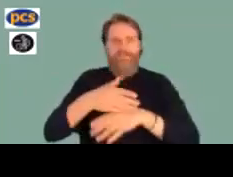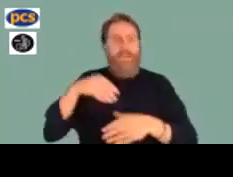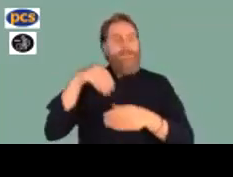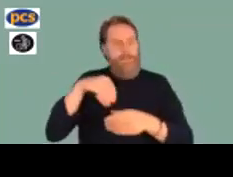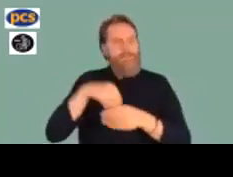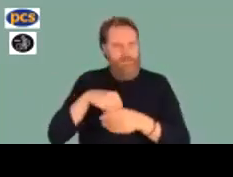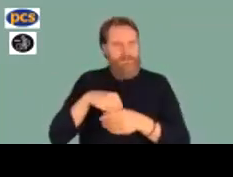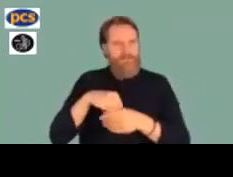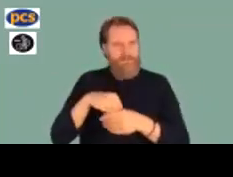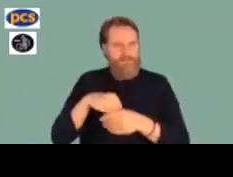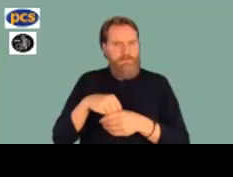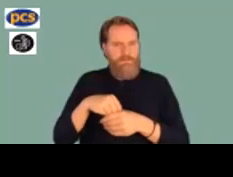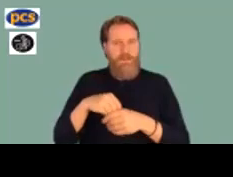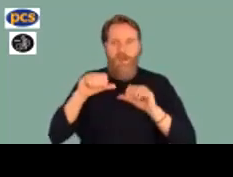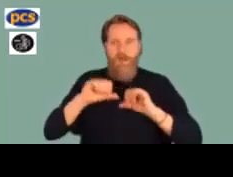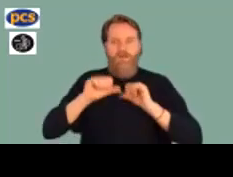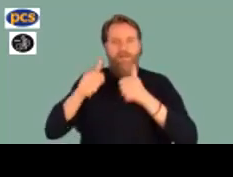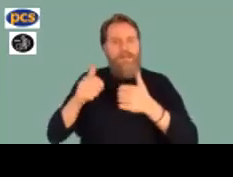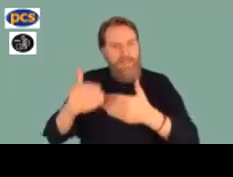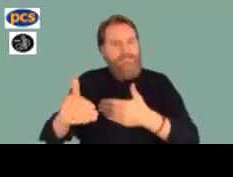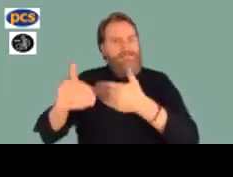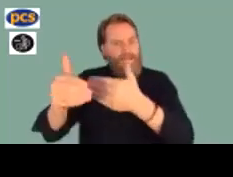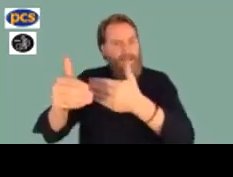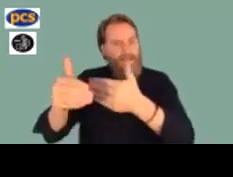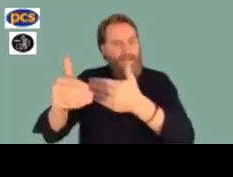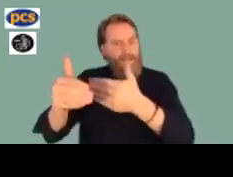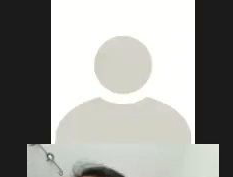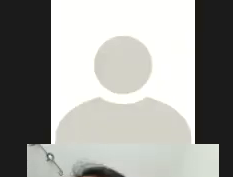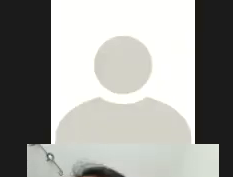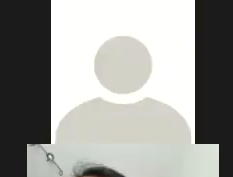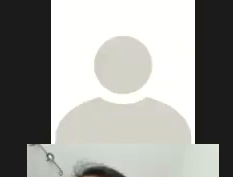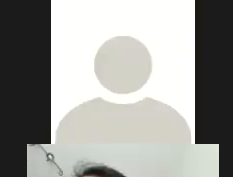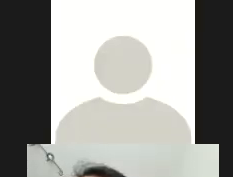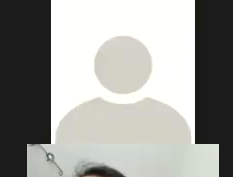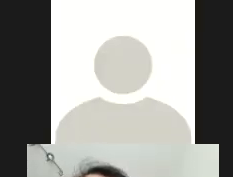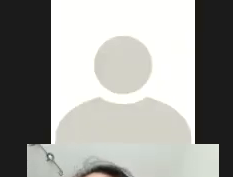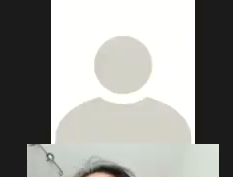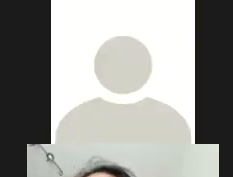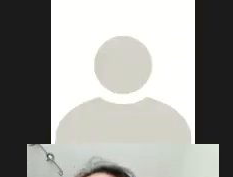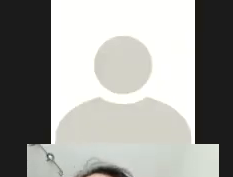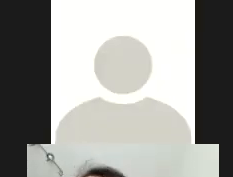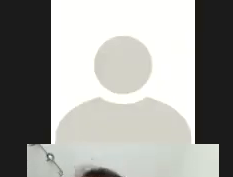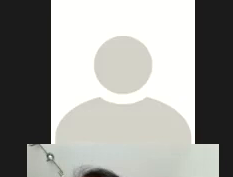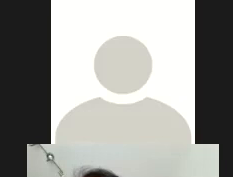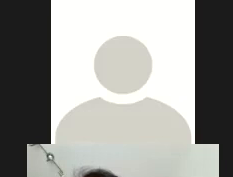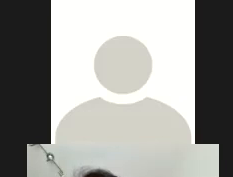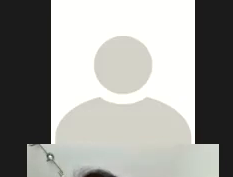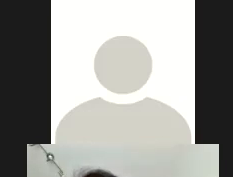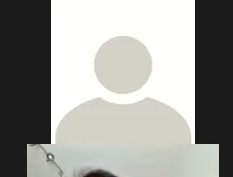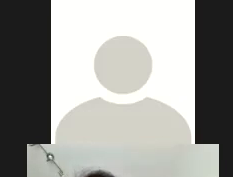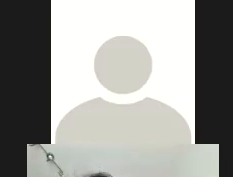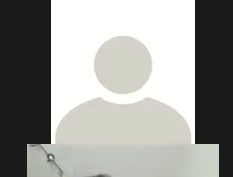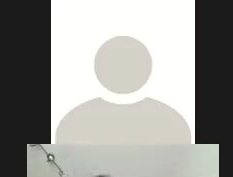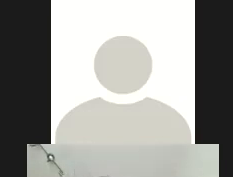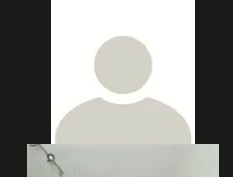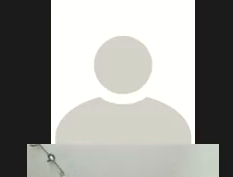work on the next steps. I think it's very important that this is done because basically a lot of our members in the culture